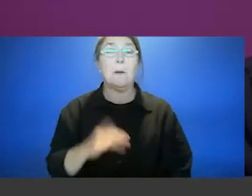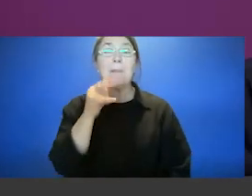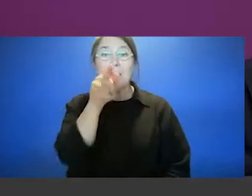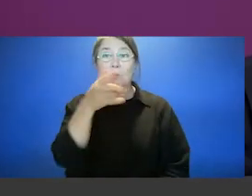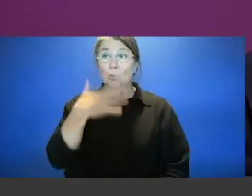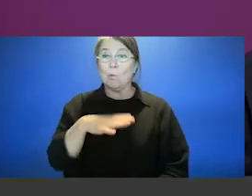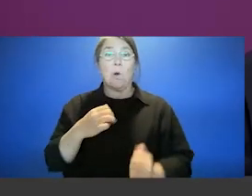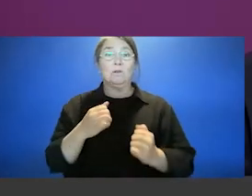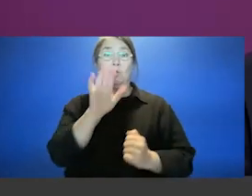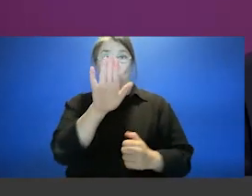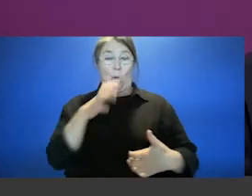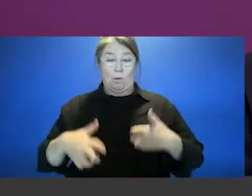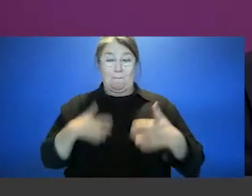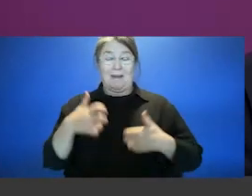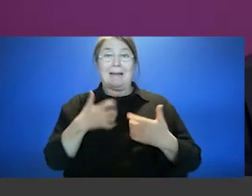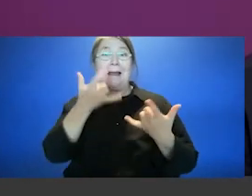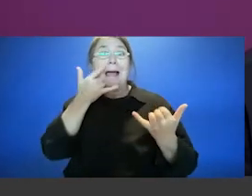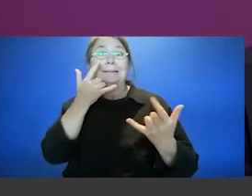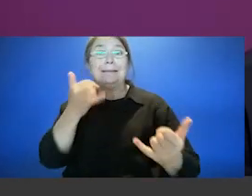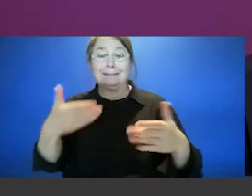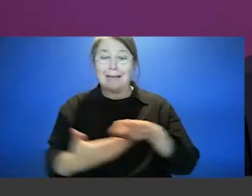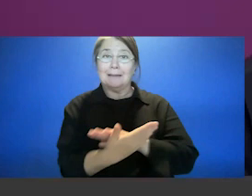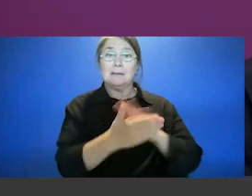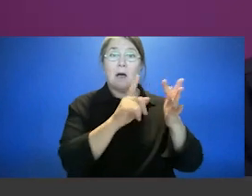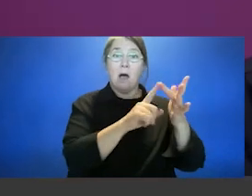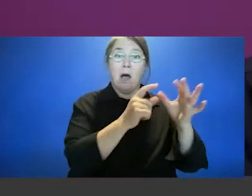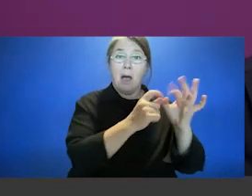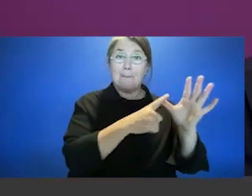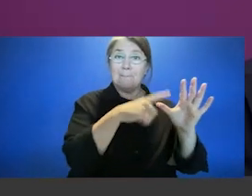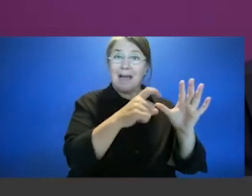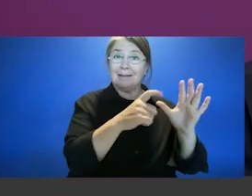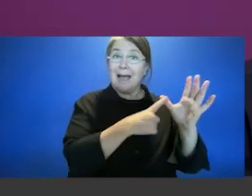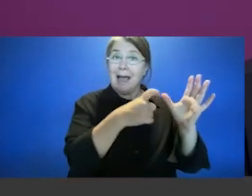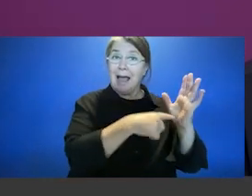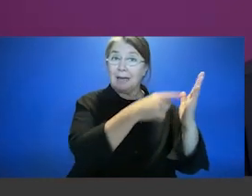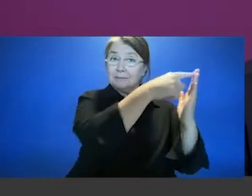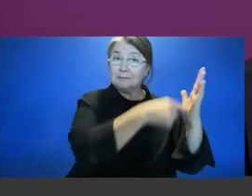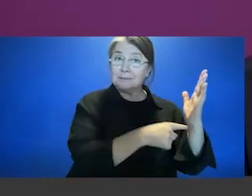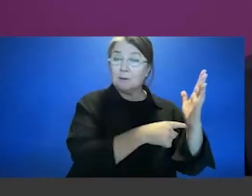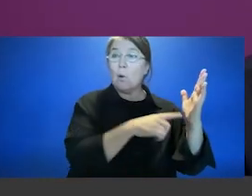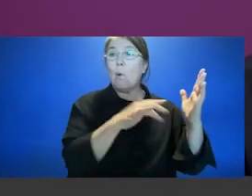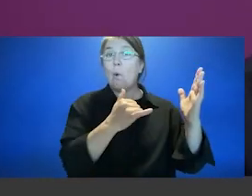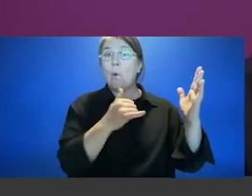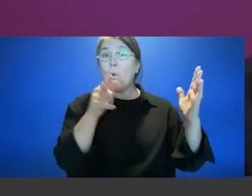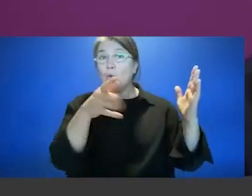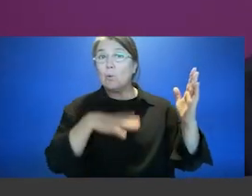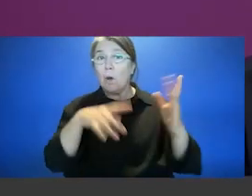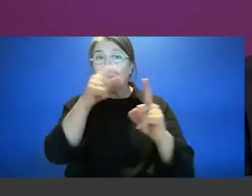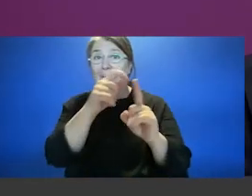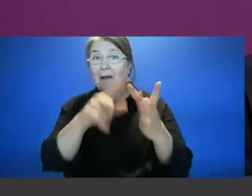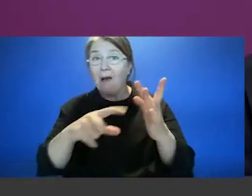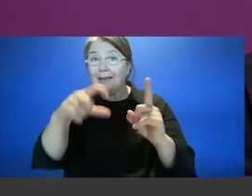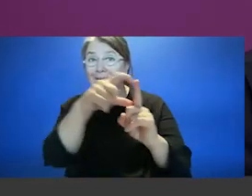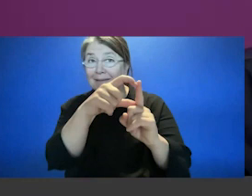Act, or they might want to have it both assessed under both the IBAC or the Public Interest Disclosure Act. So there are a number of ways